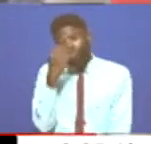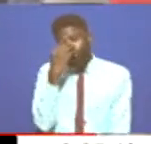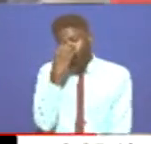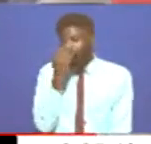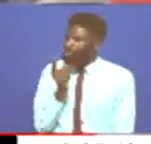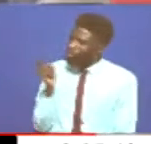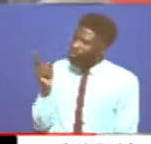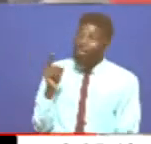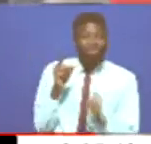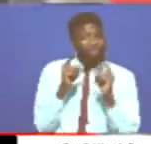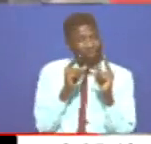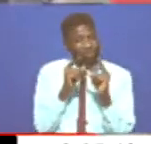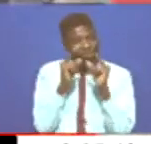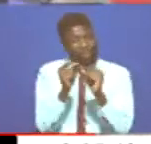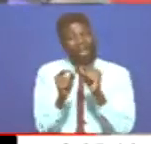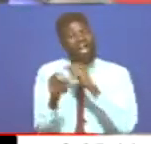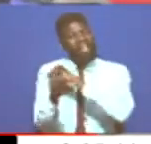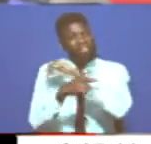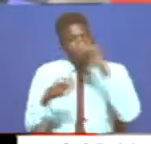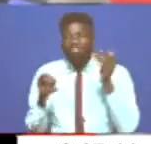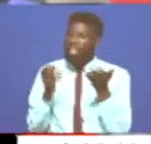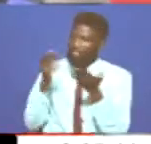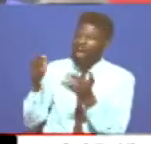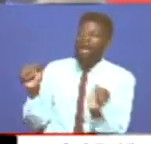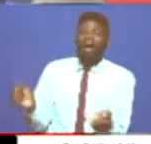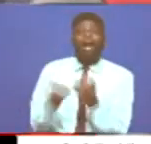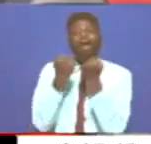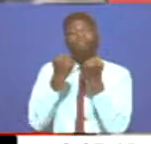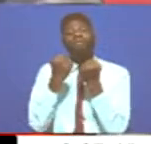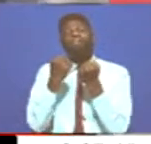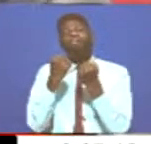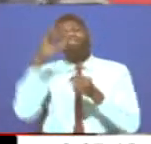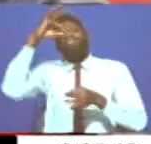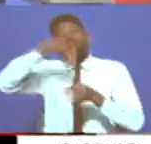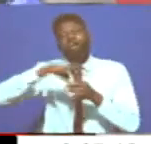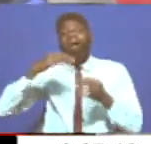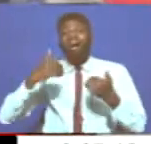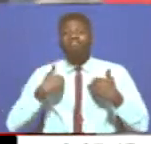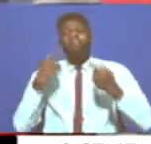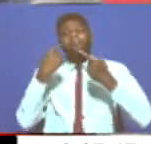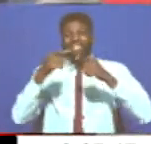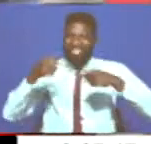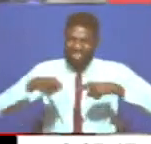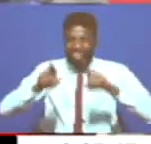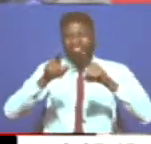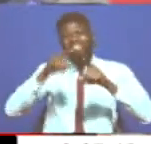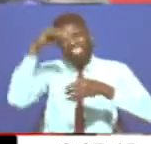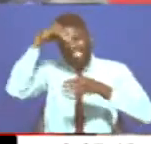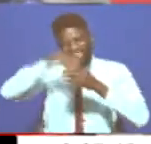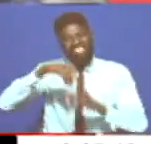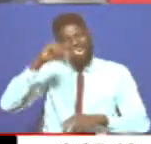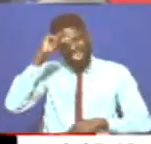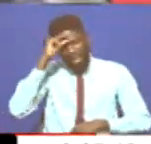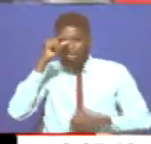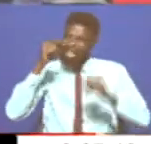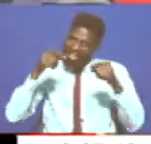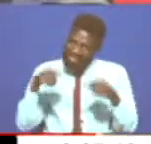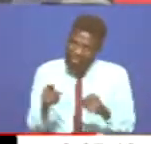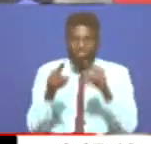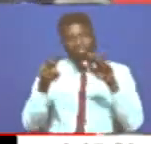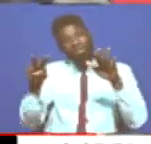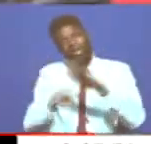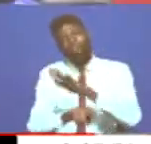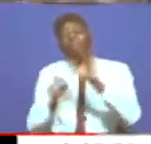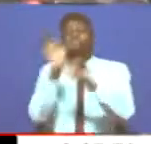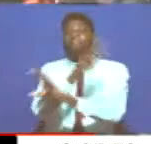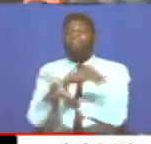anasema ya kwamba kuna wizi ambayo inafanyika ya kura. Na yeye ndiye yuko kwa serikali na yeye ndiye deputy president. Na yeye